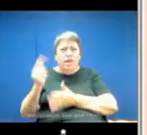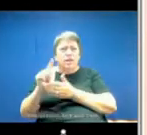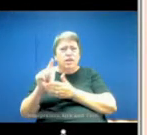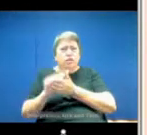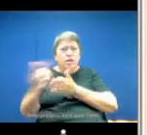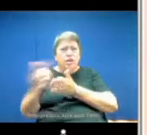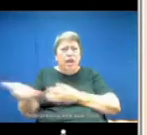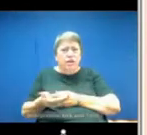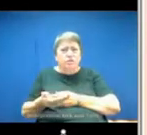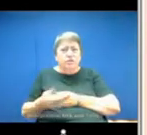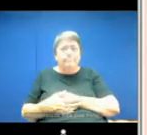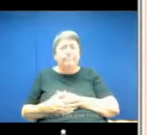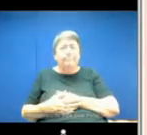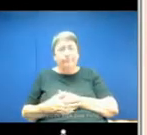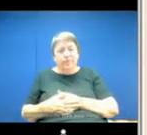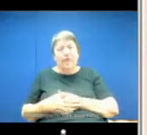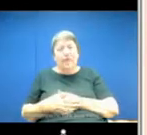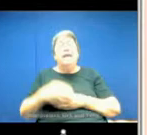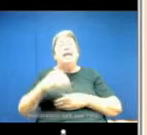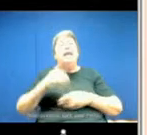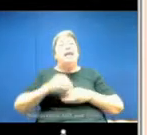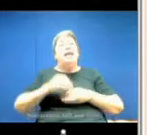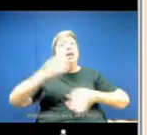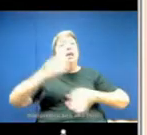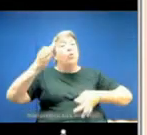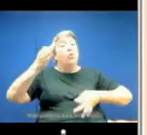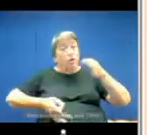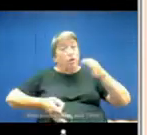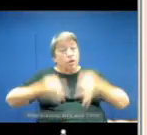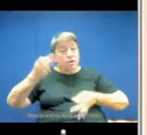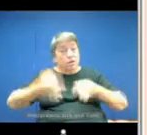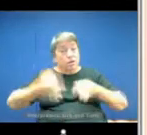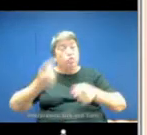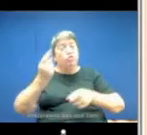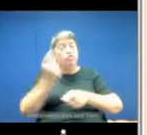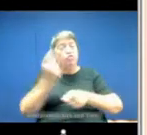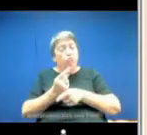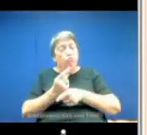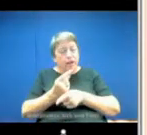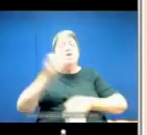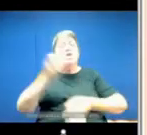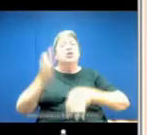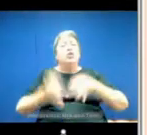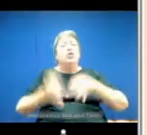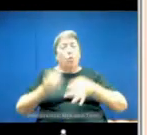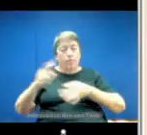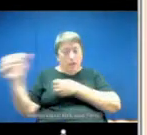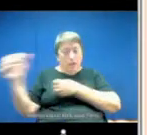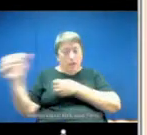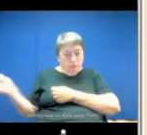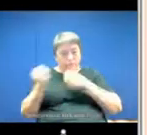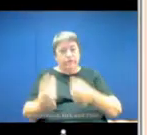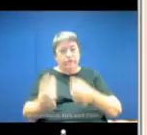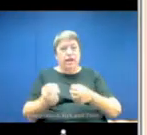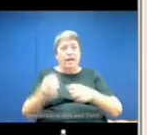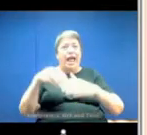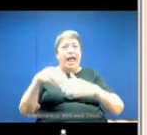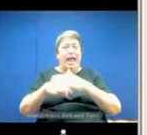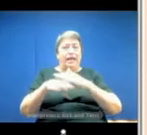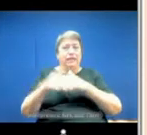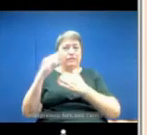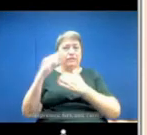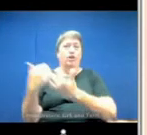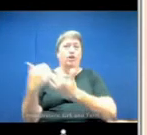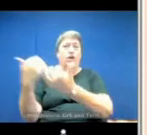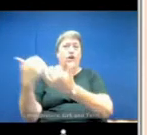In court, the court would have the obligation to provide access to audience members. A deposition is not in